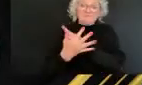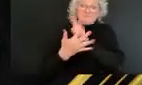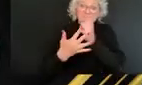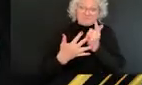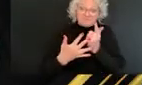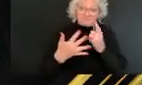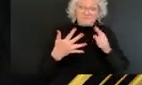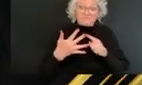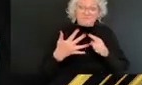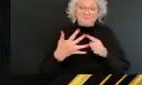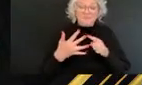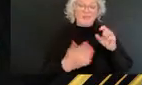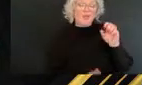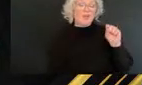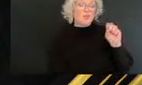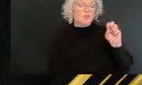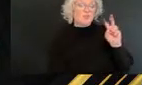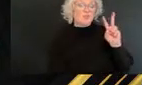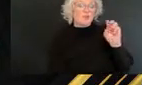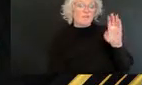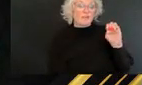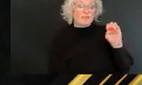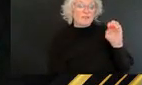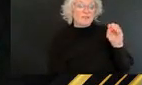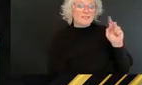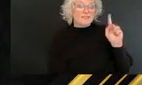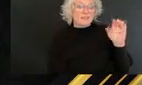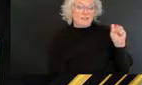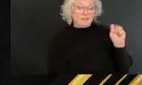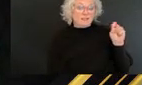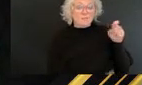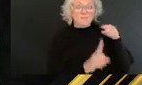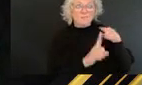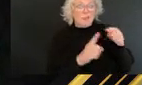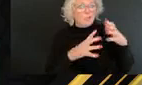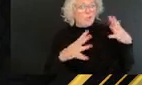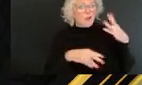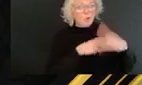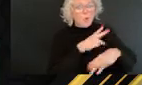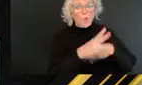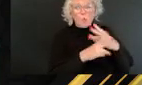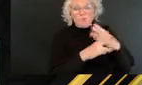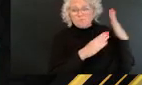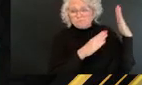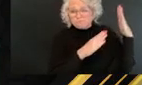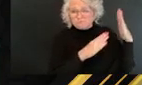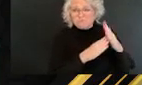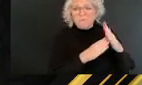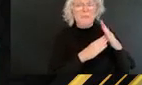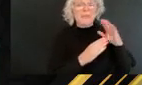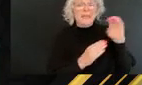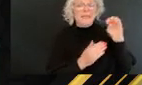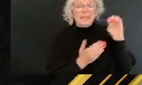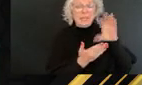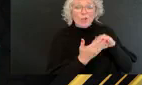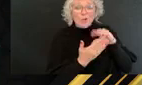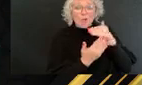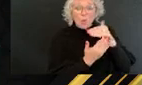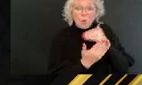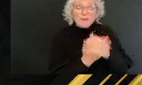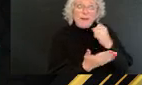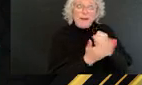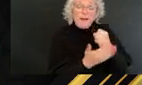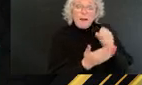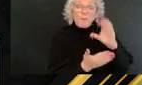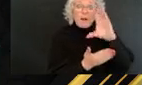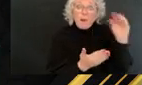Our next award recipient of the evening is Service Skills. Service Skills provides world-class e-learning courses which help companies improve